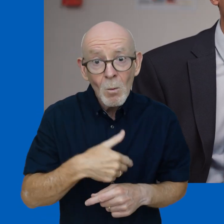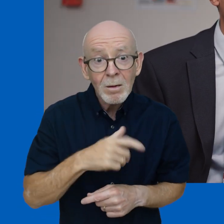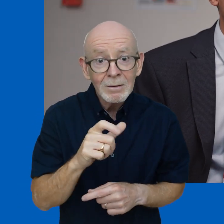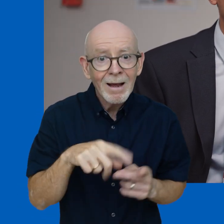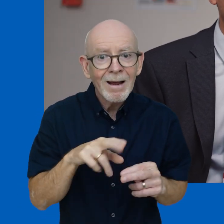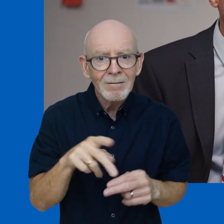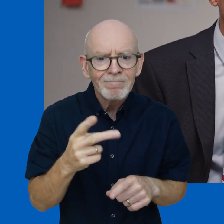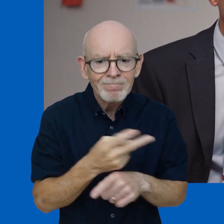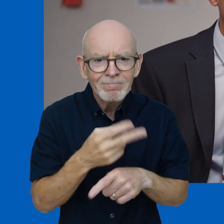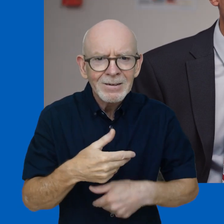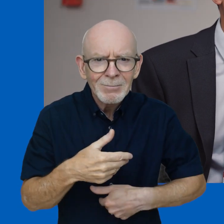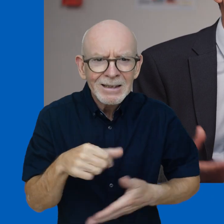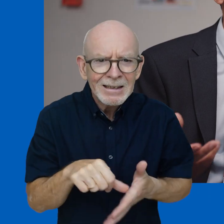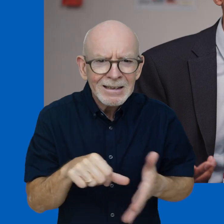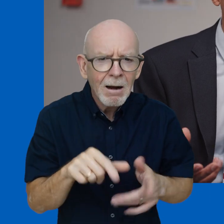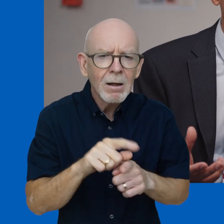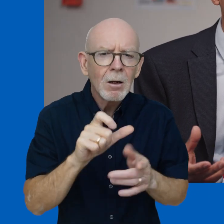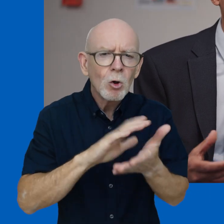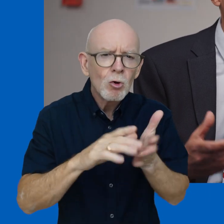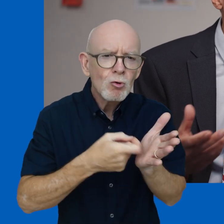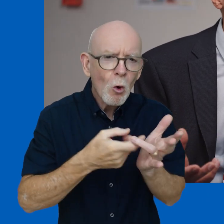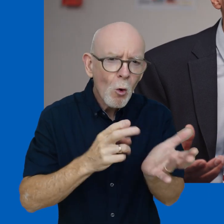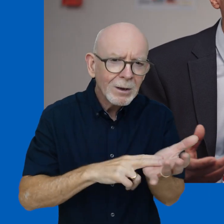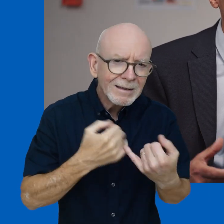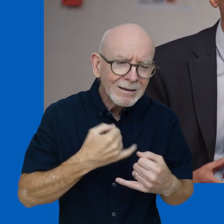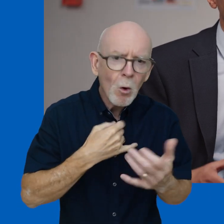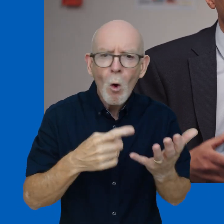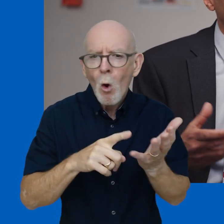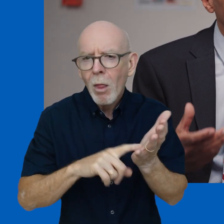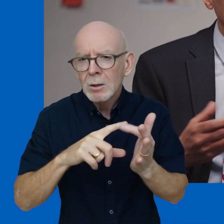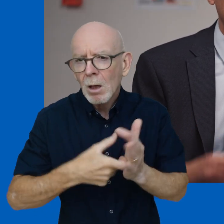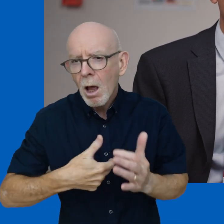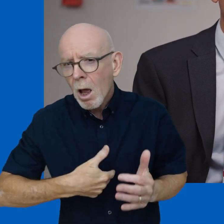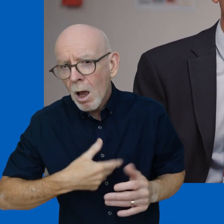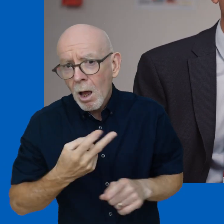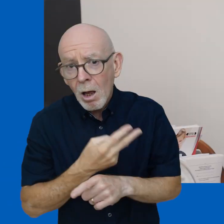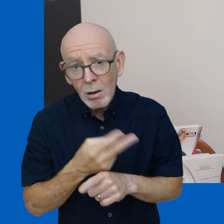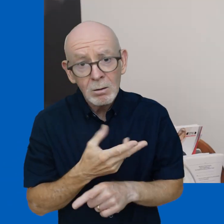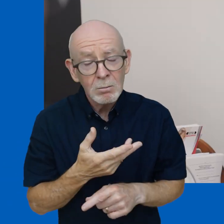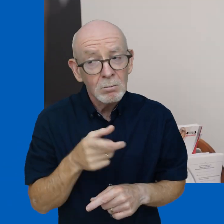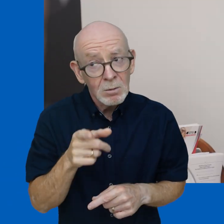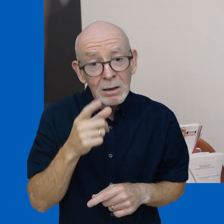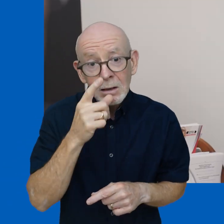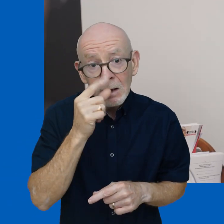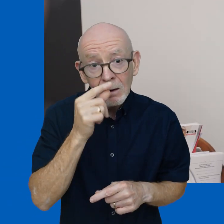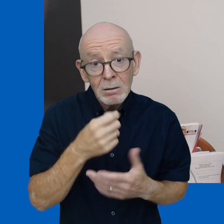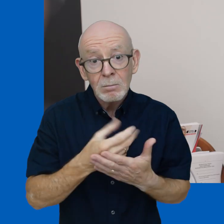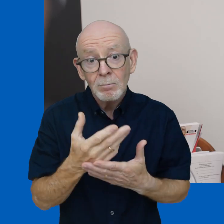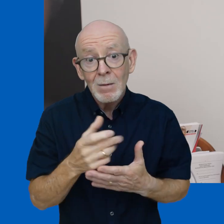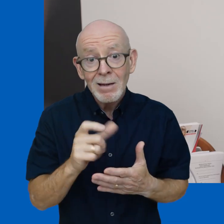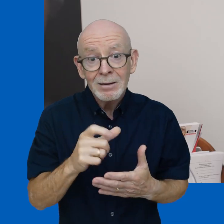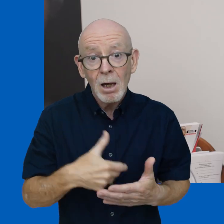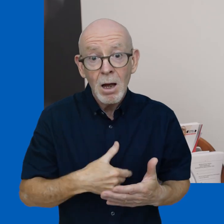have inflammatory bowel disease, which includes diseases like Crohn's disease or ulcerative colitis. You can also develop bowel